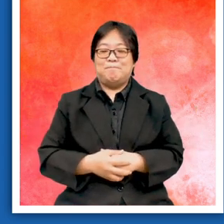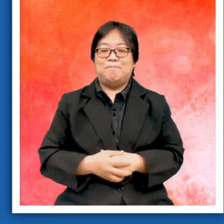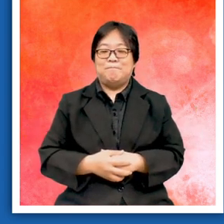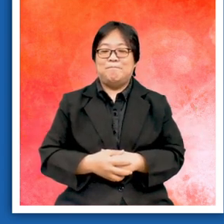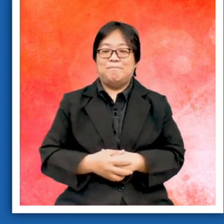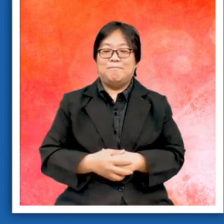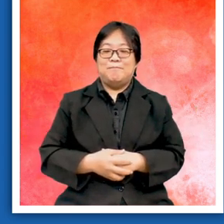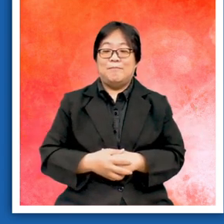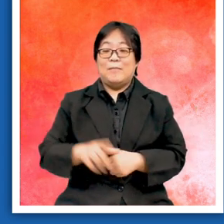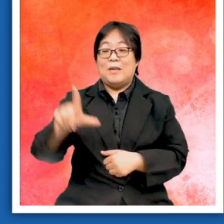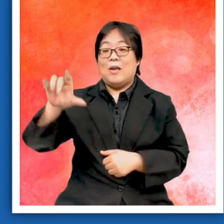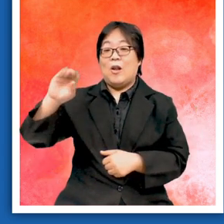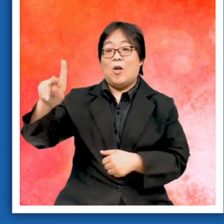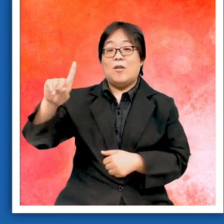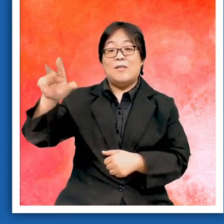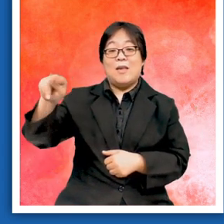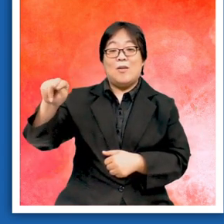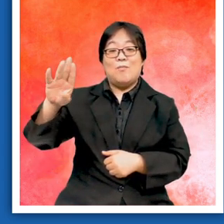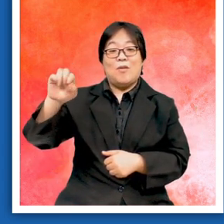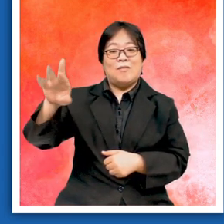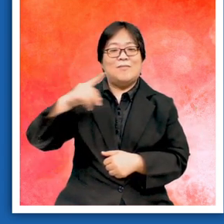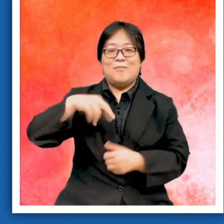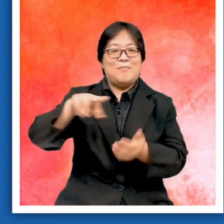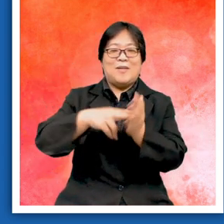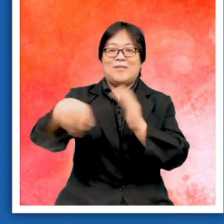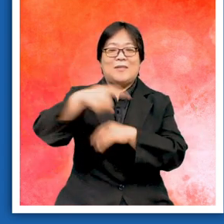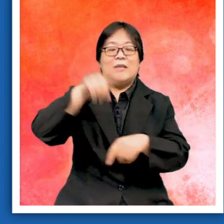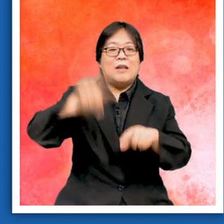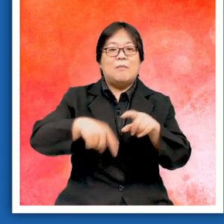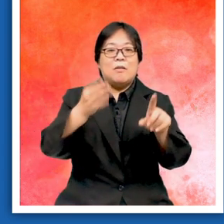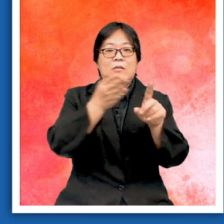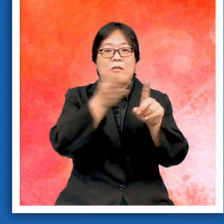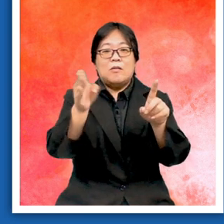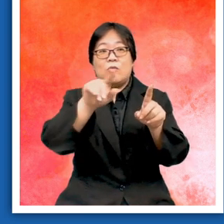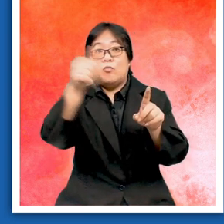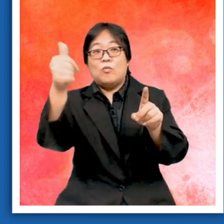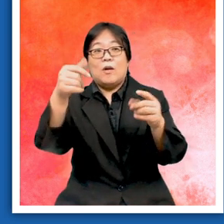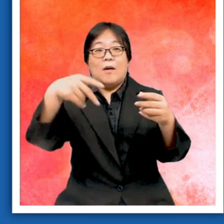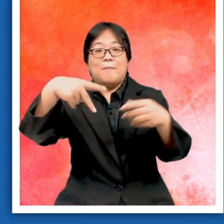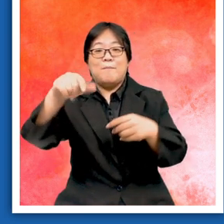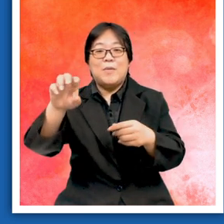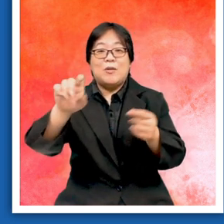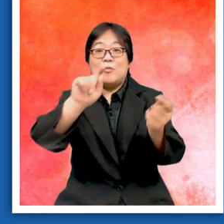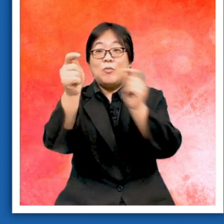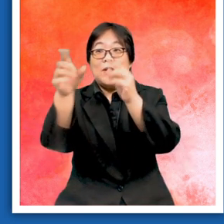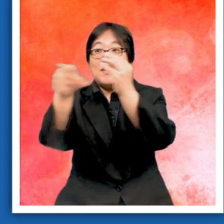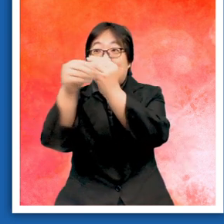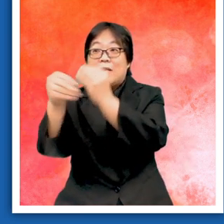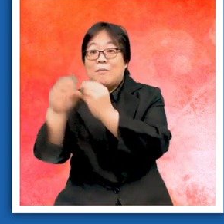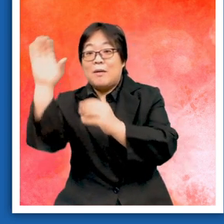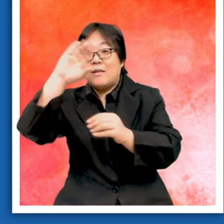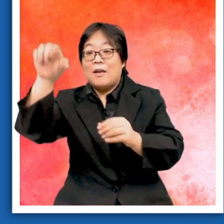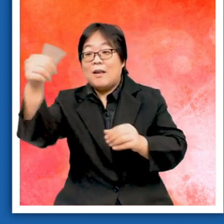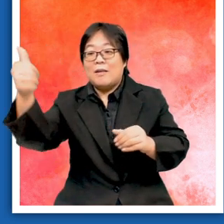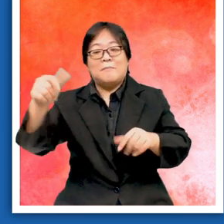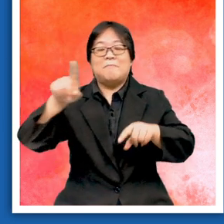So in the lockdown browser, student will not able to navigate away from the page. It will be